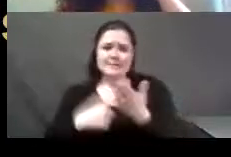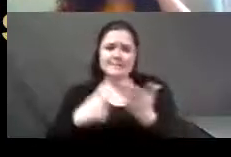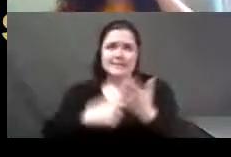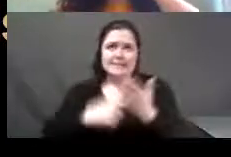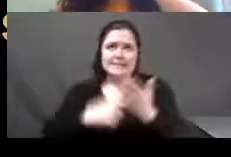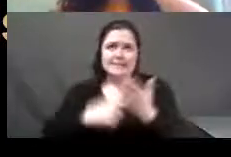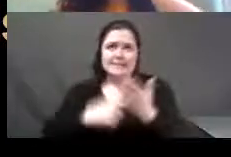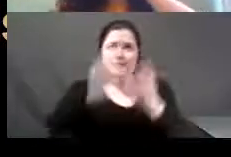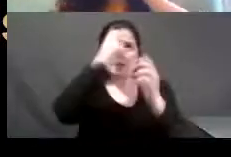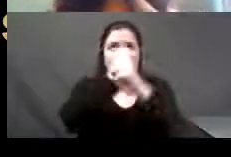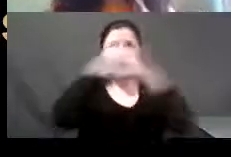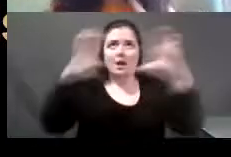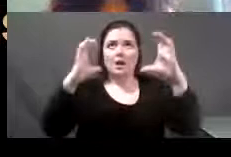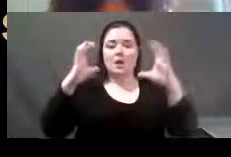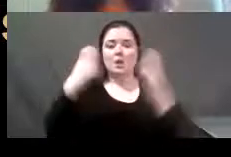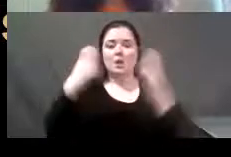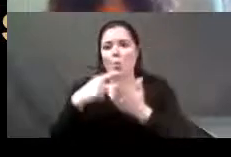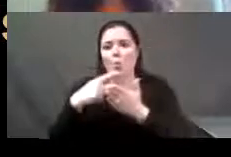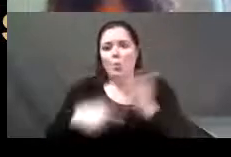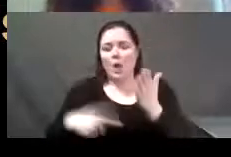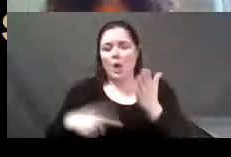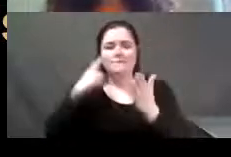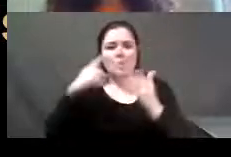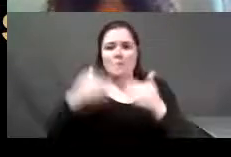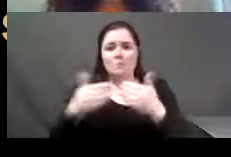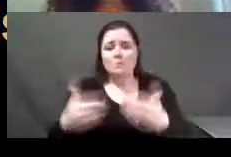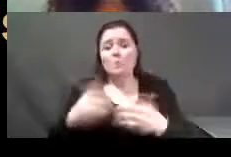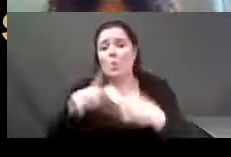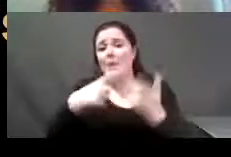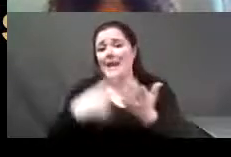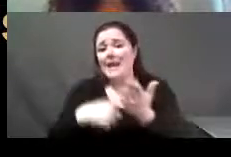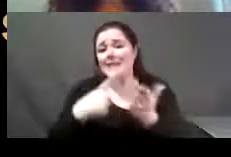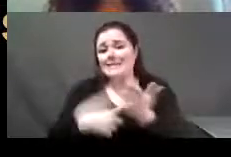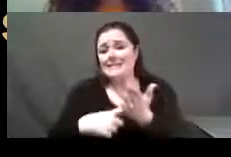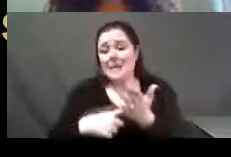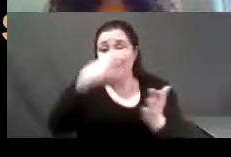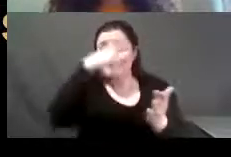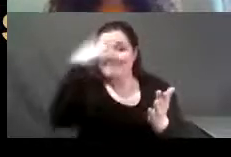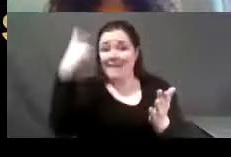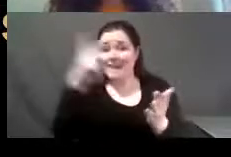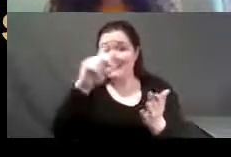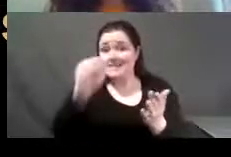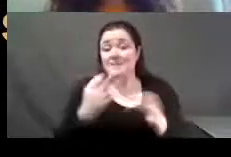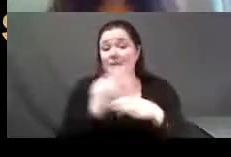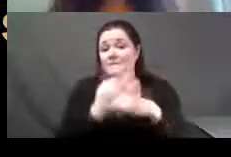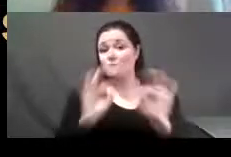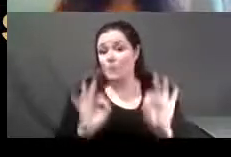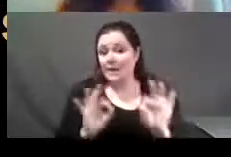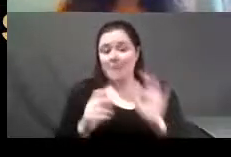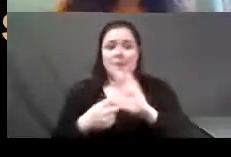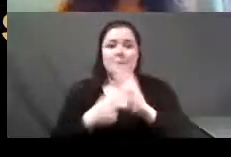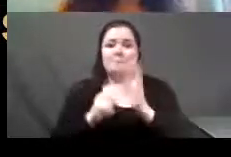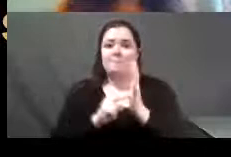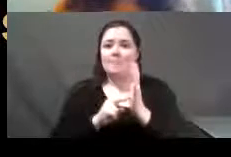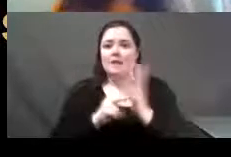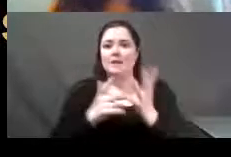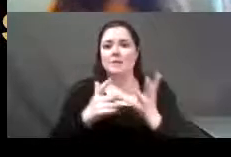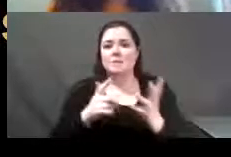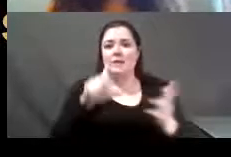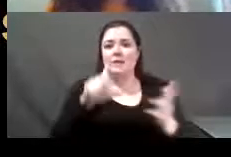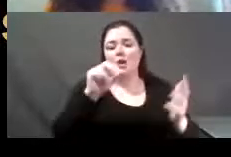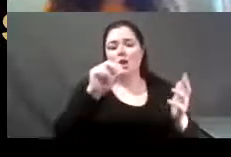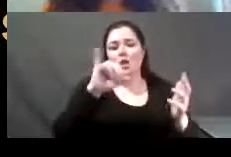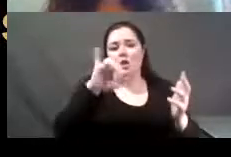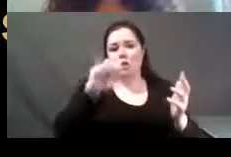to move forward. And when I talk about Black disability freedom, I like to bring up Lois Curtis and